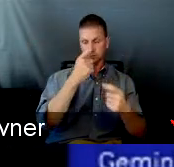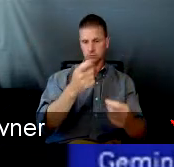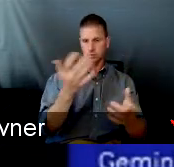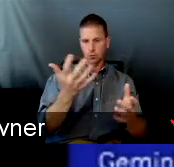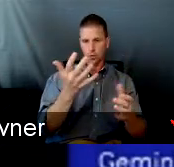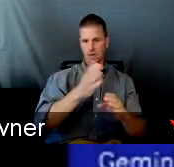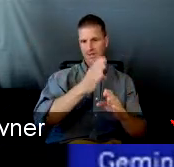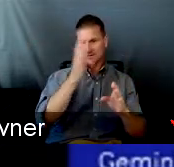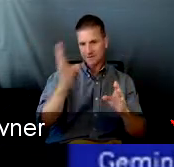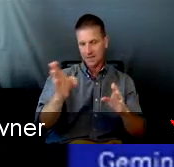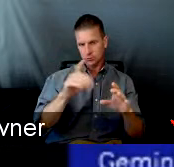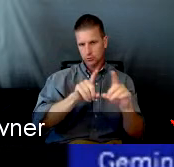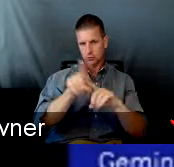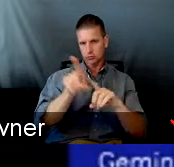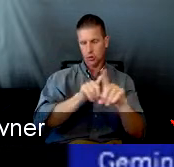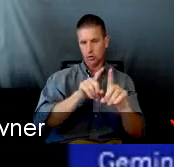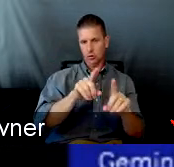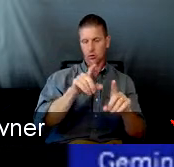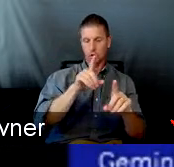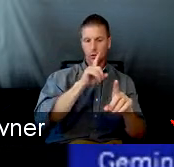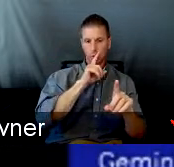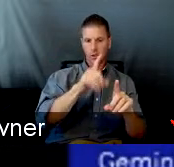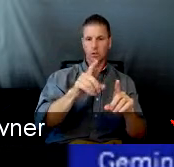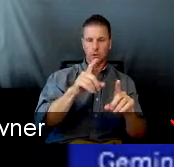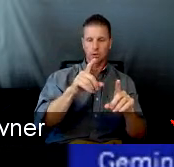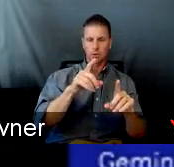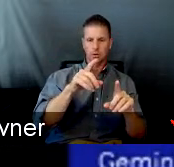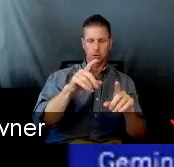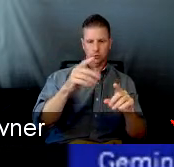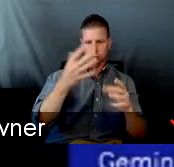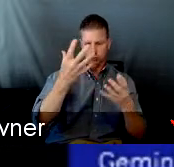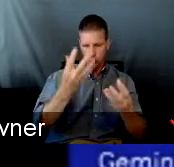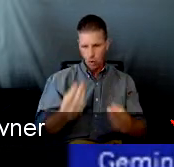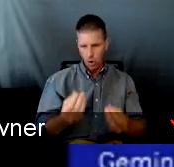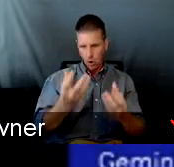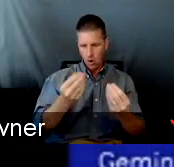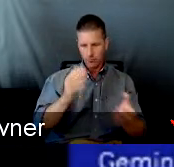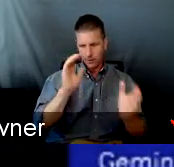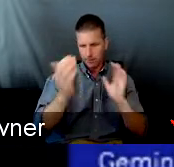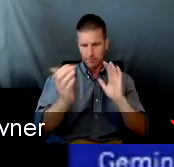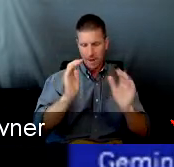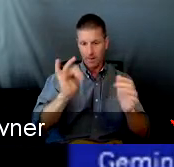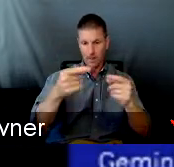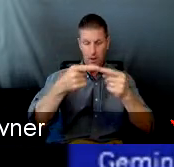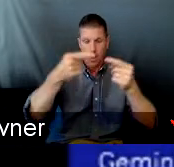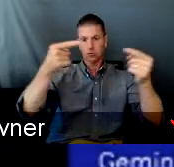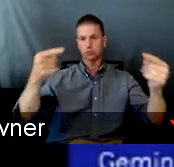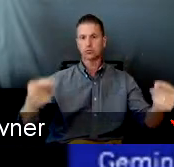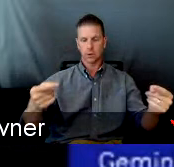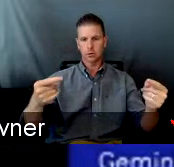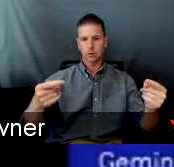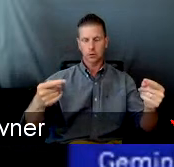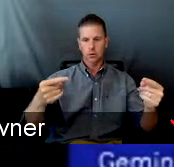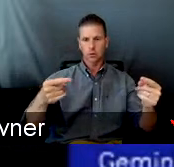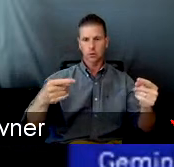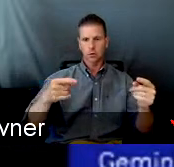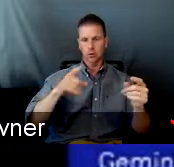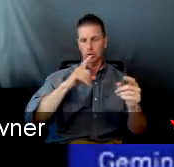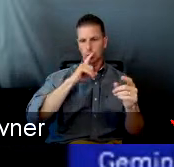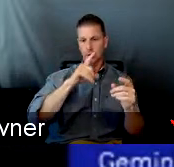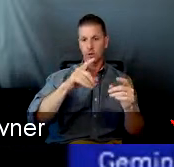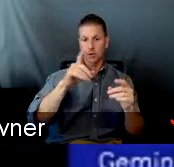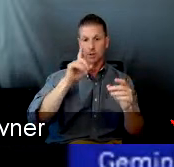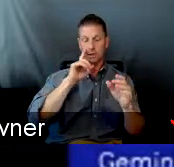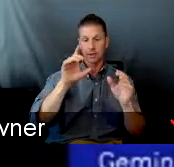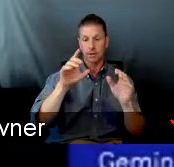to the star, and which is really, really faint compared to the star itself. So the contrast that we're looking at is extreme. And so in the image in the